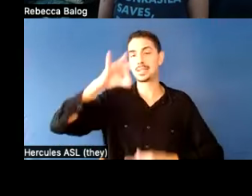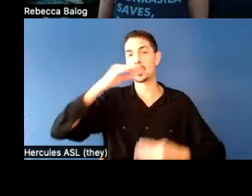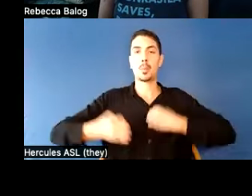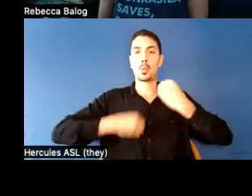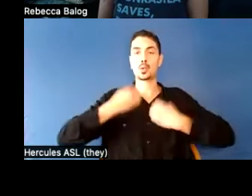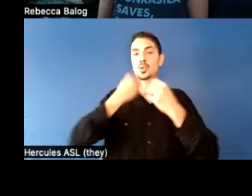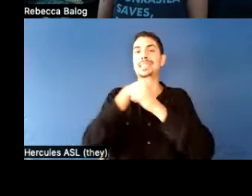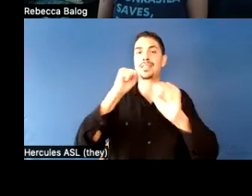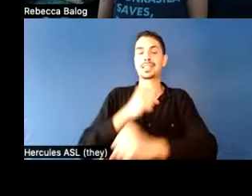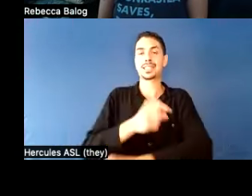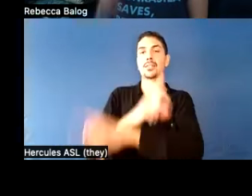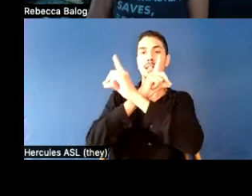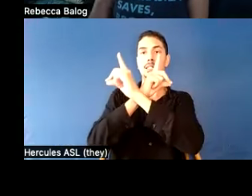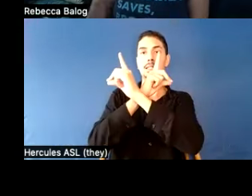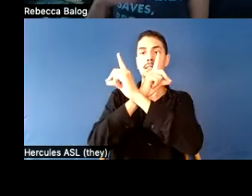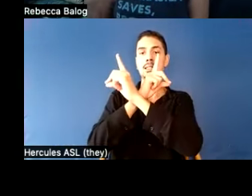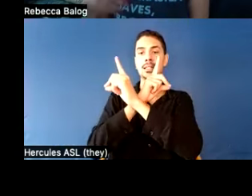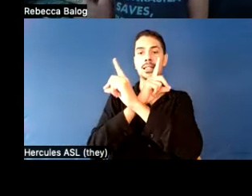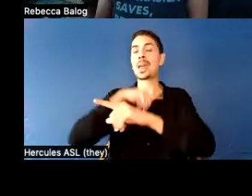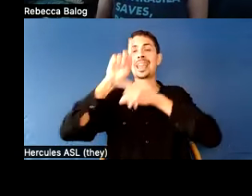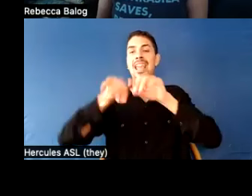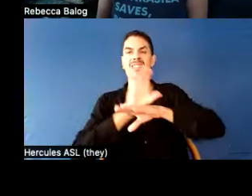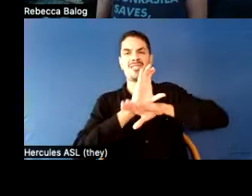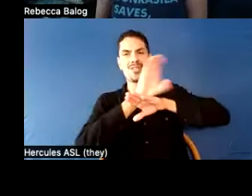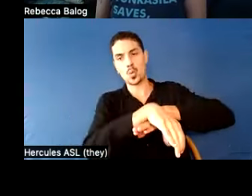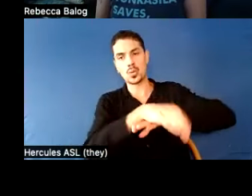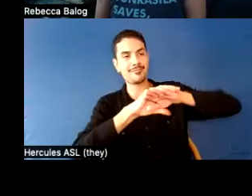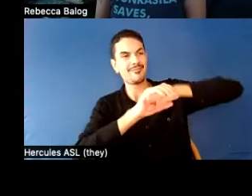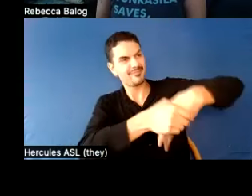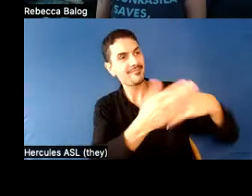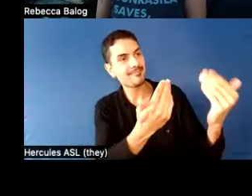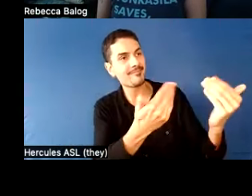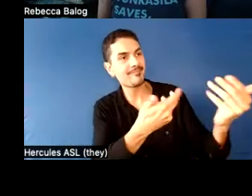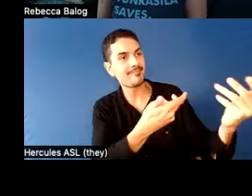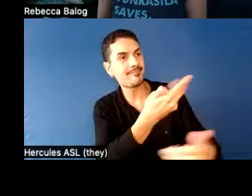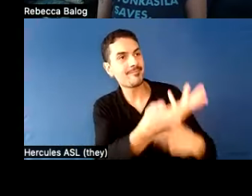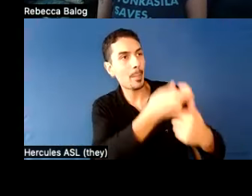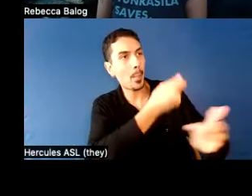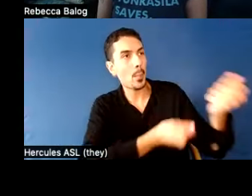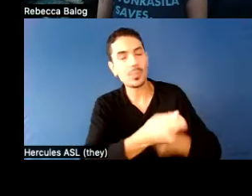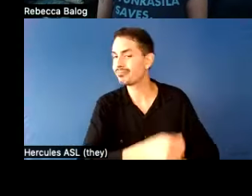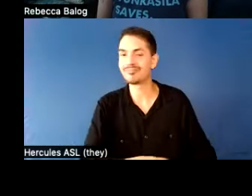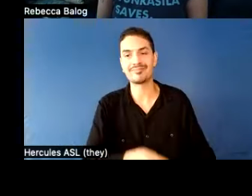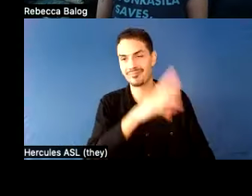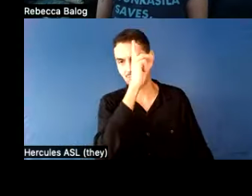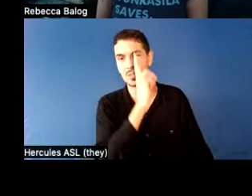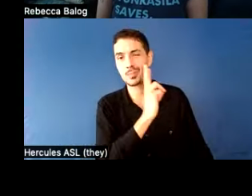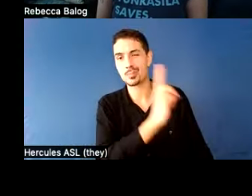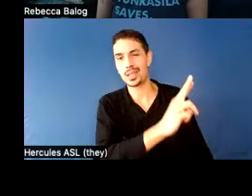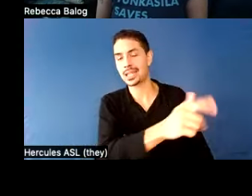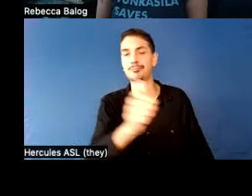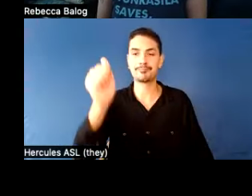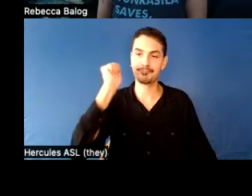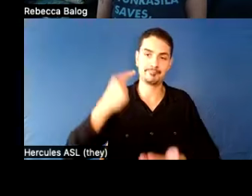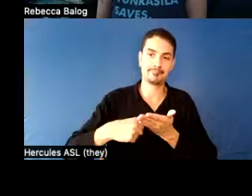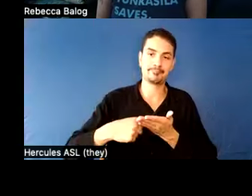We cannot force folks to be ready when they're not ready. And we just really want to respect that. Analyzes